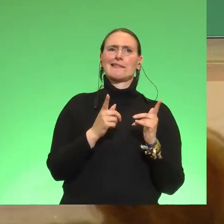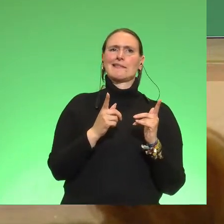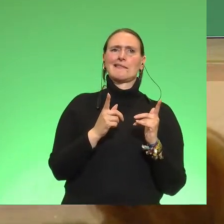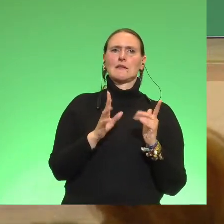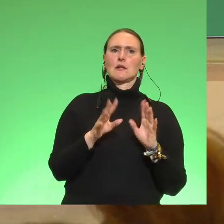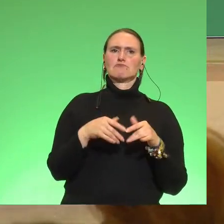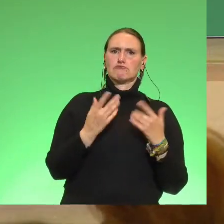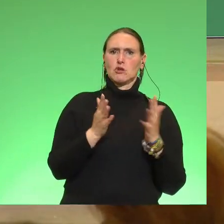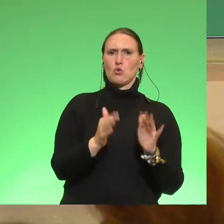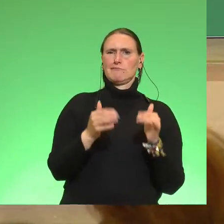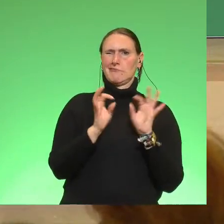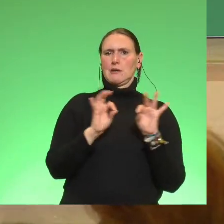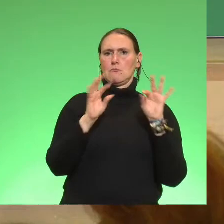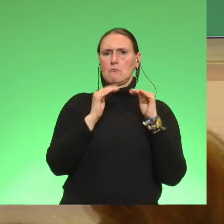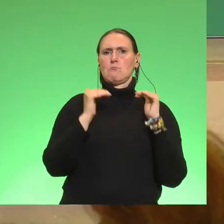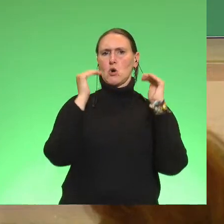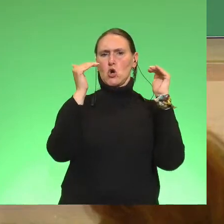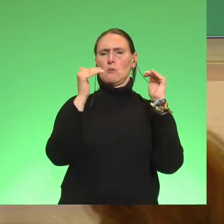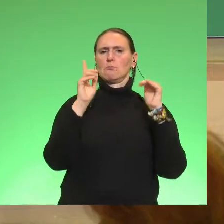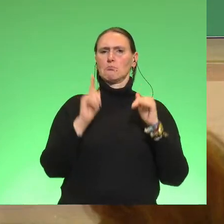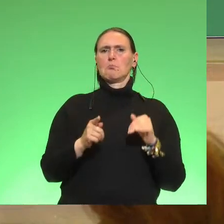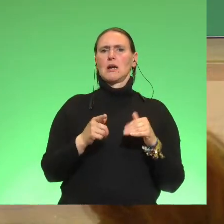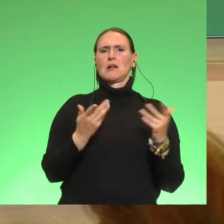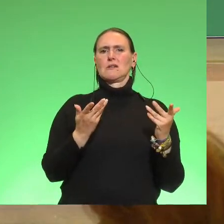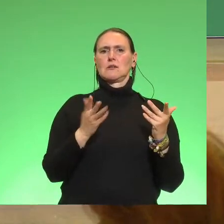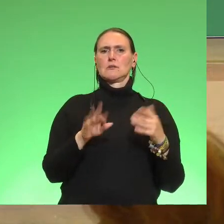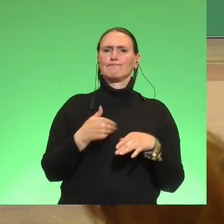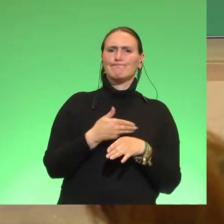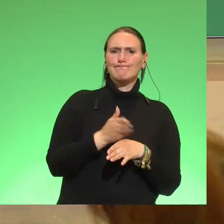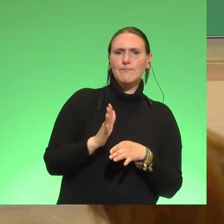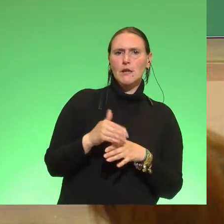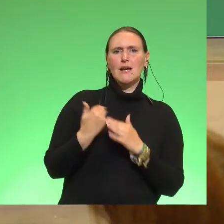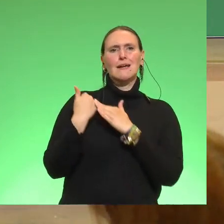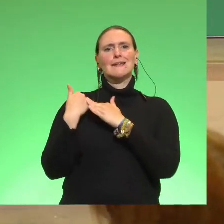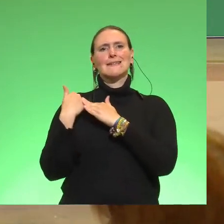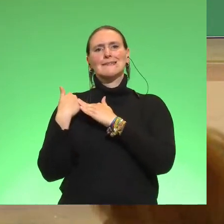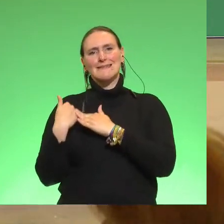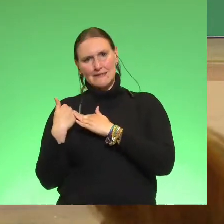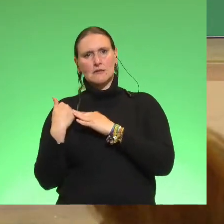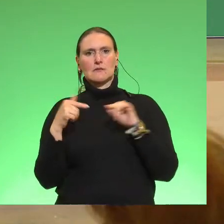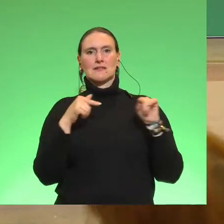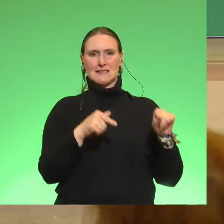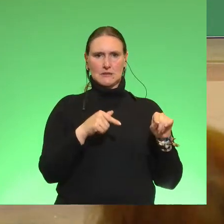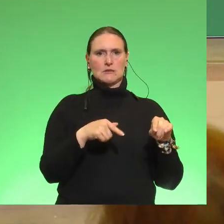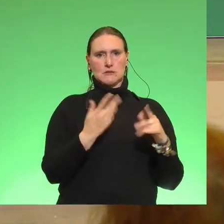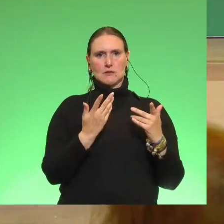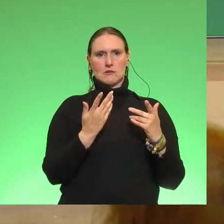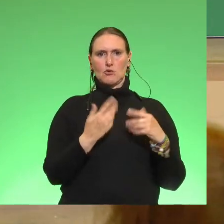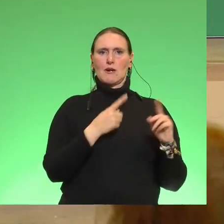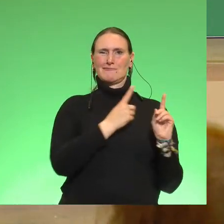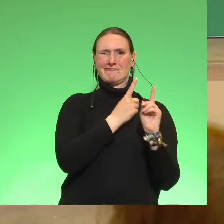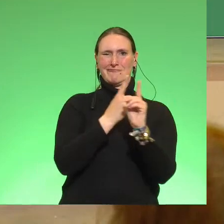to share the responsibility, I guess, of that urgency with others?